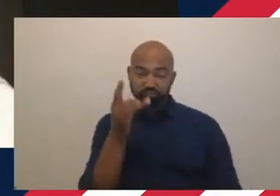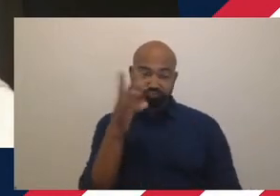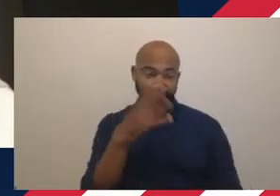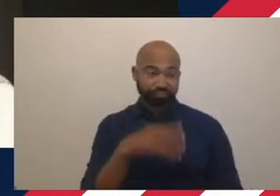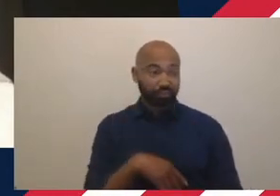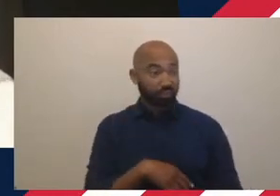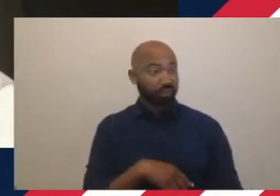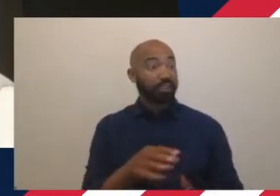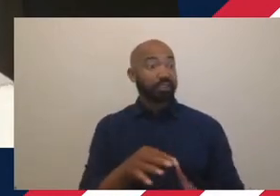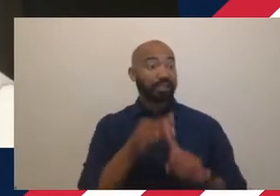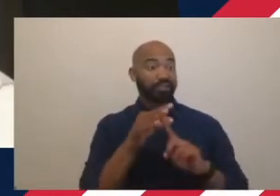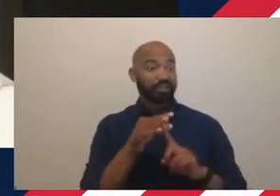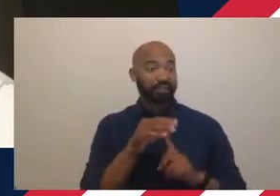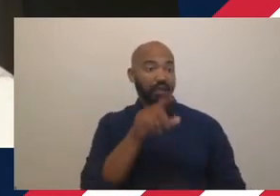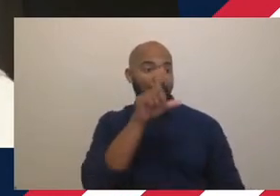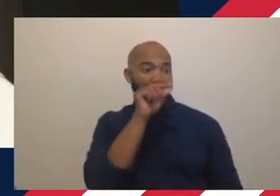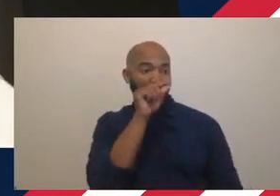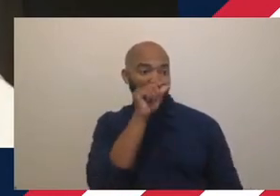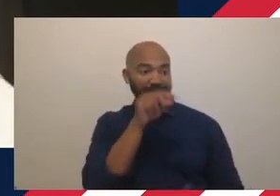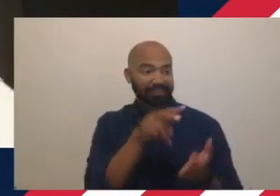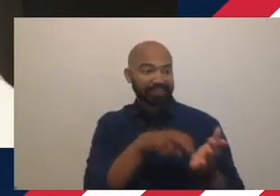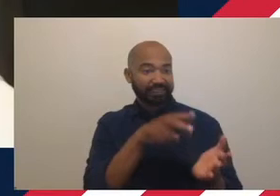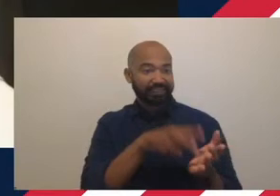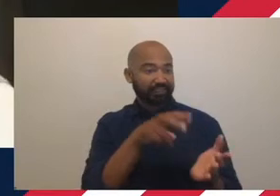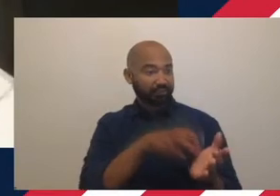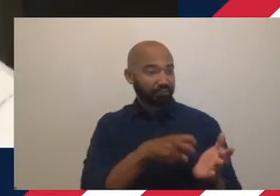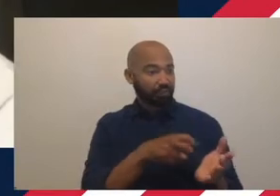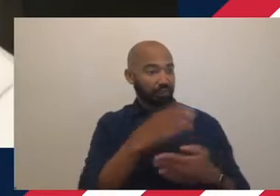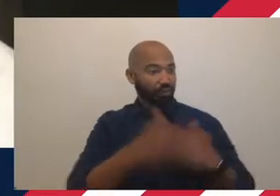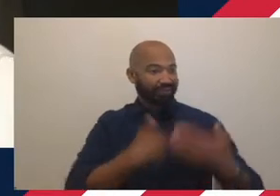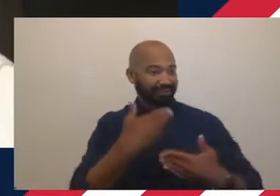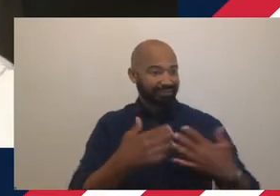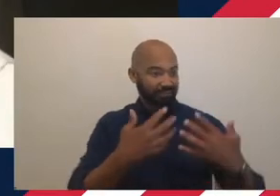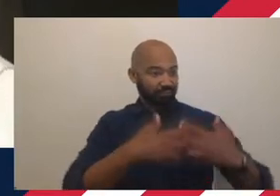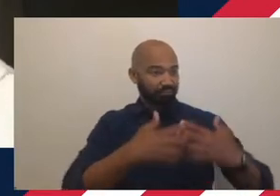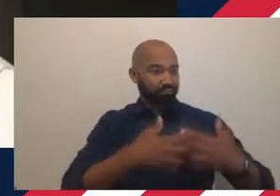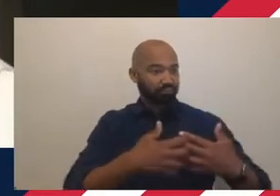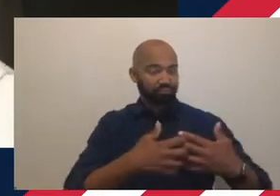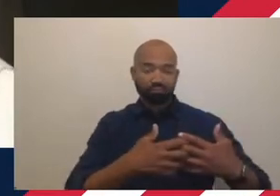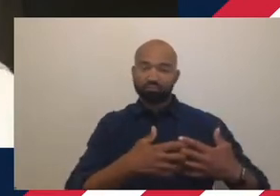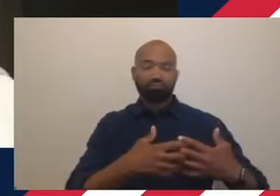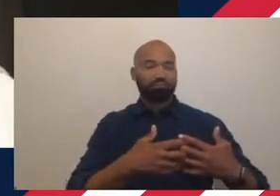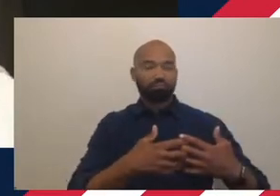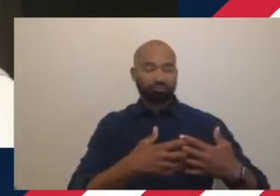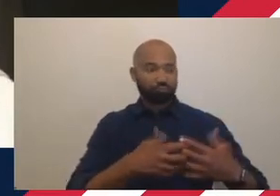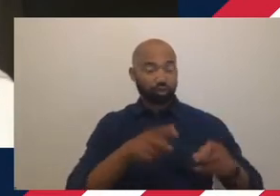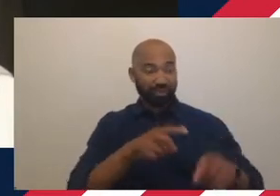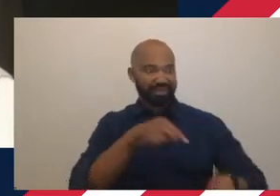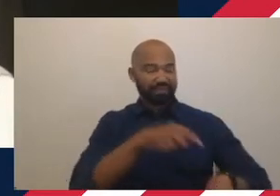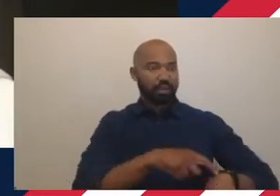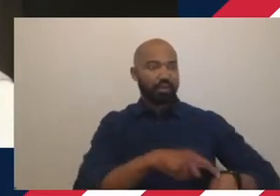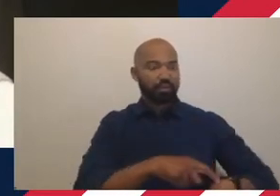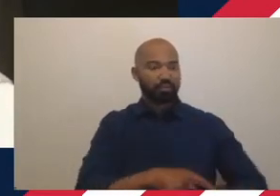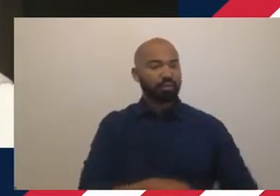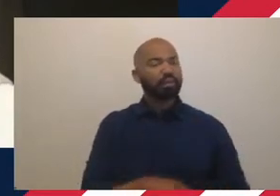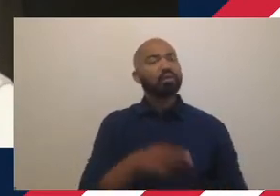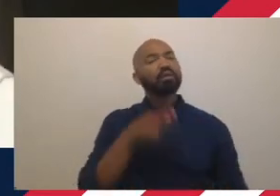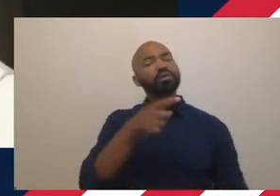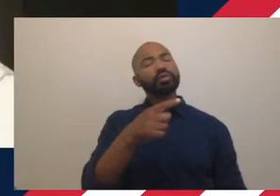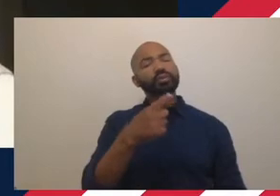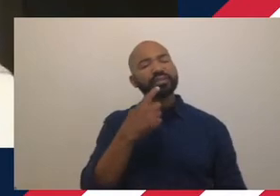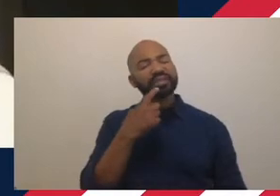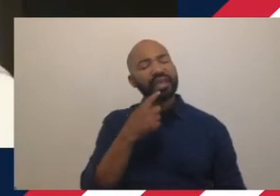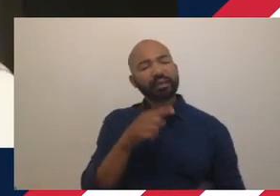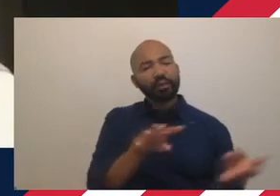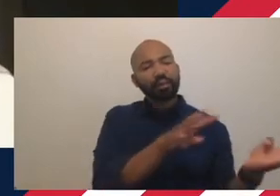poultry processing plants during this period. You spoke about the line speeds, and it's my understanding